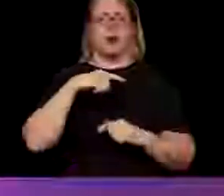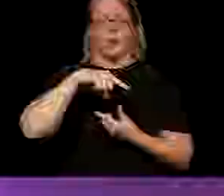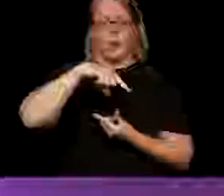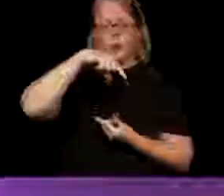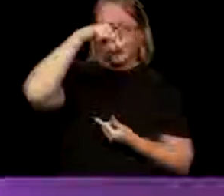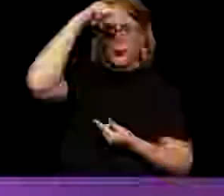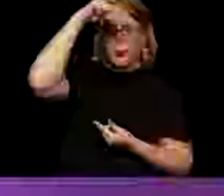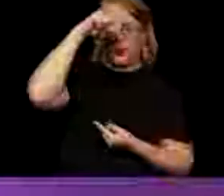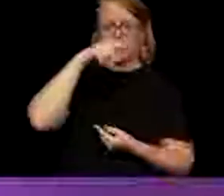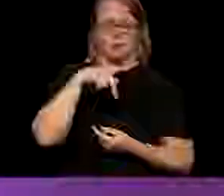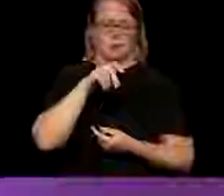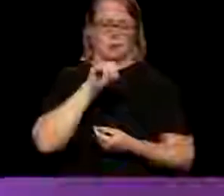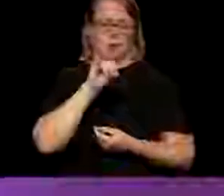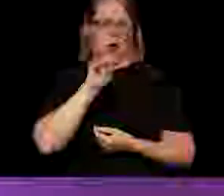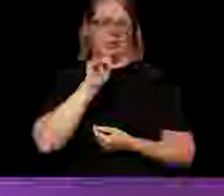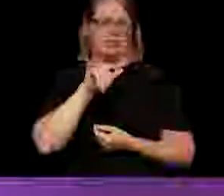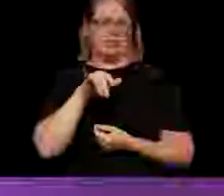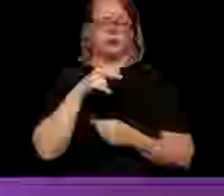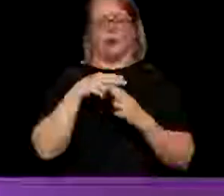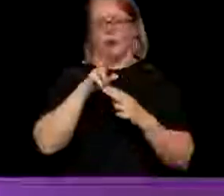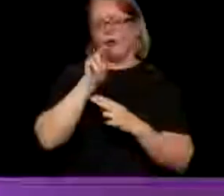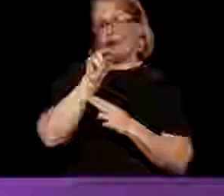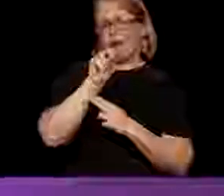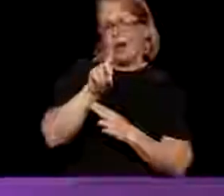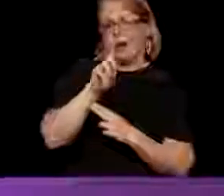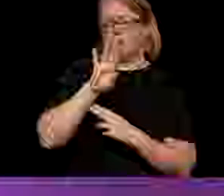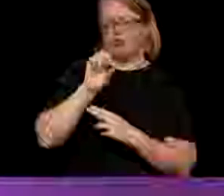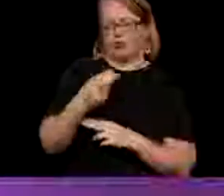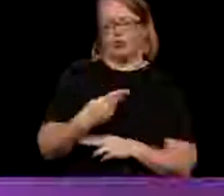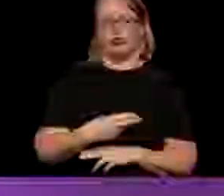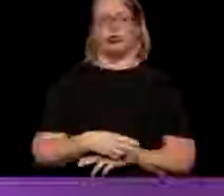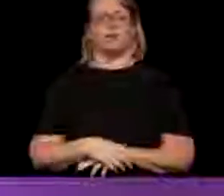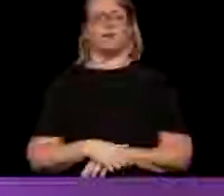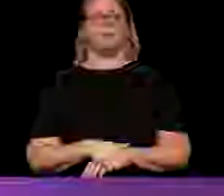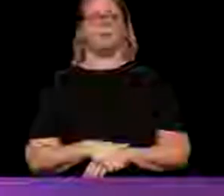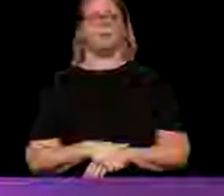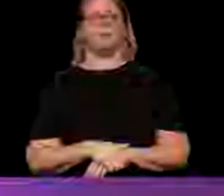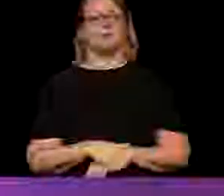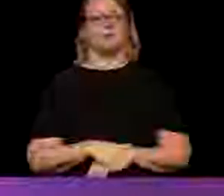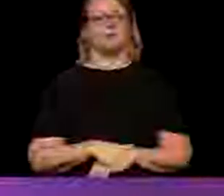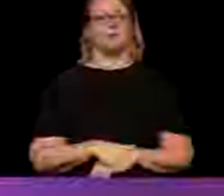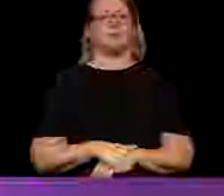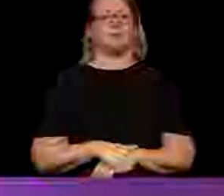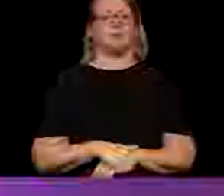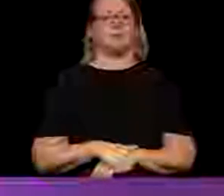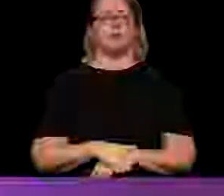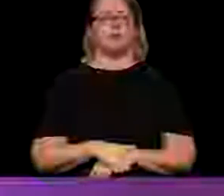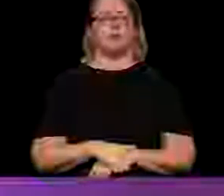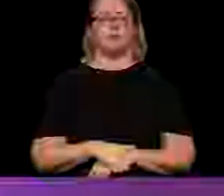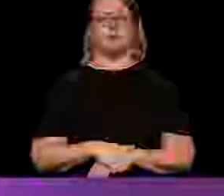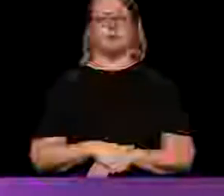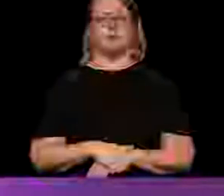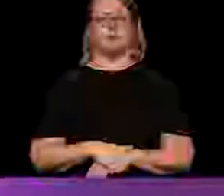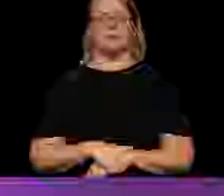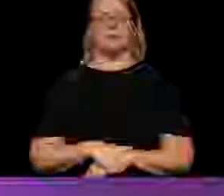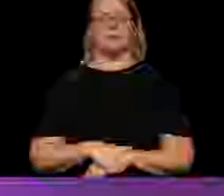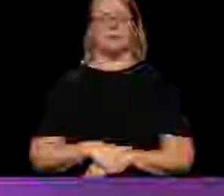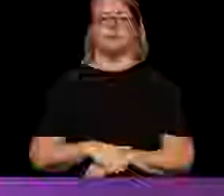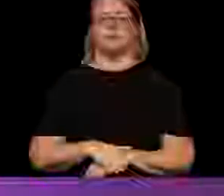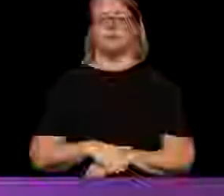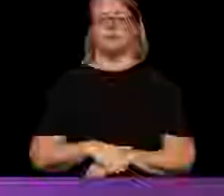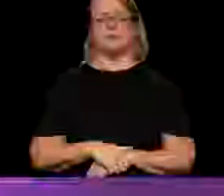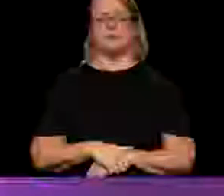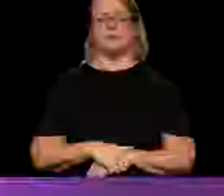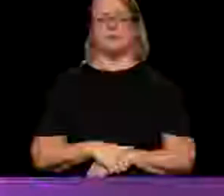and one is a little bit more rounded at the top. I call the square the brother and the rounded one